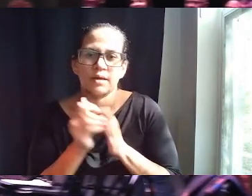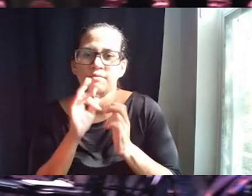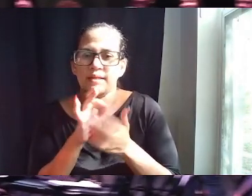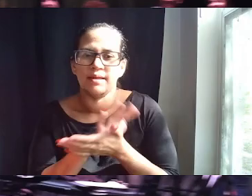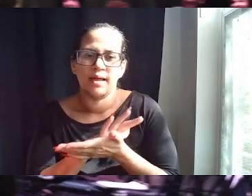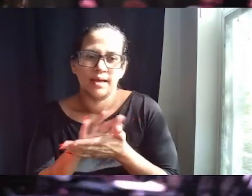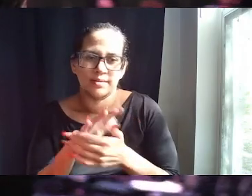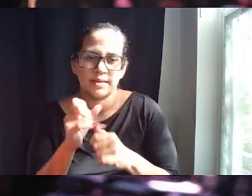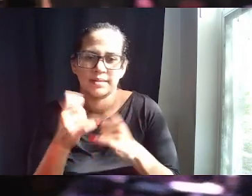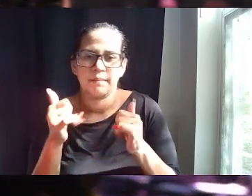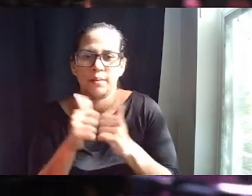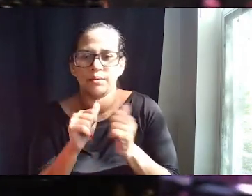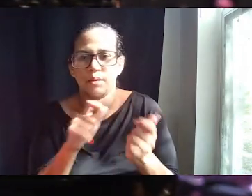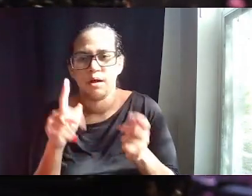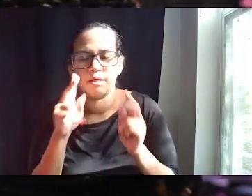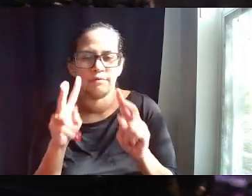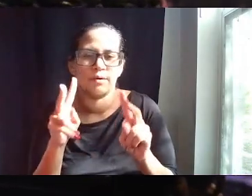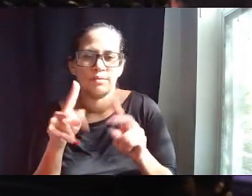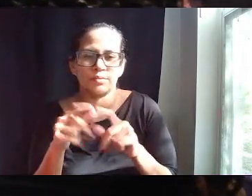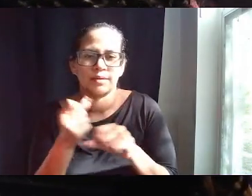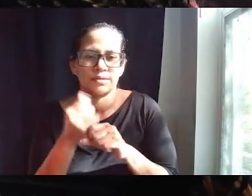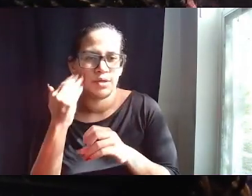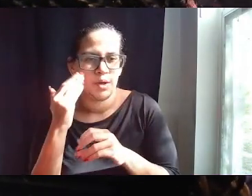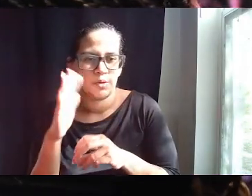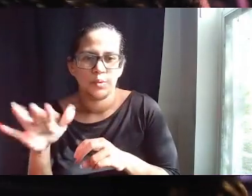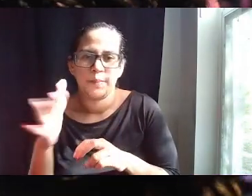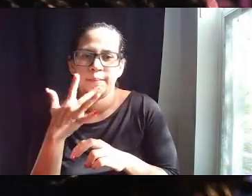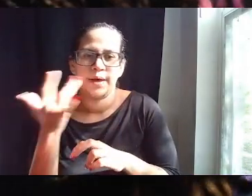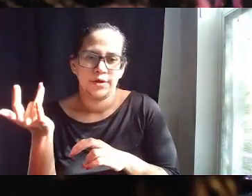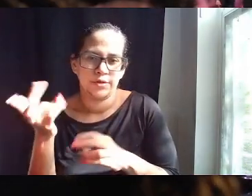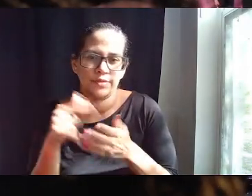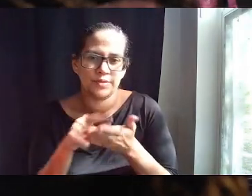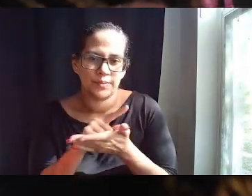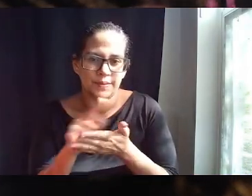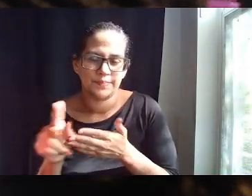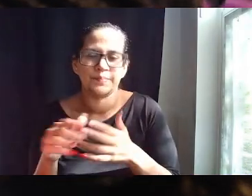look forward to getting to know you better this week.